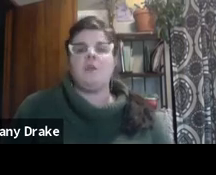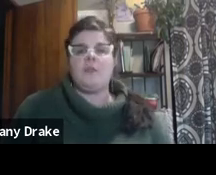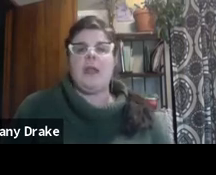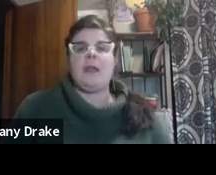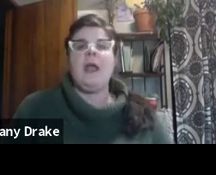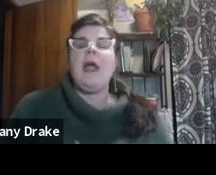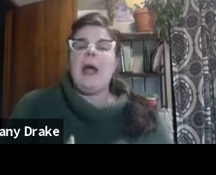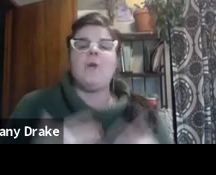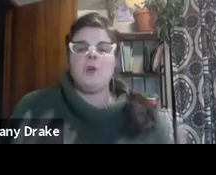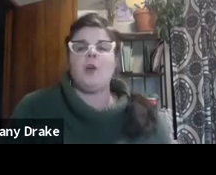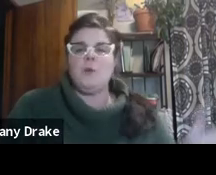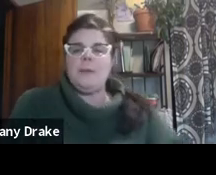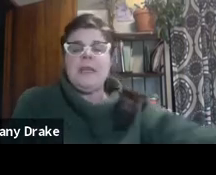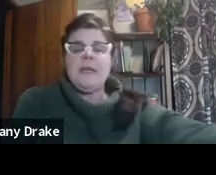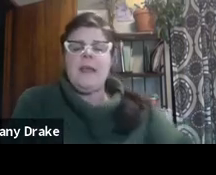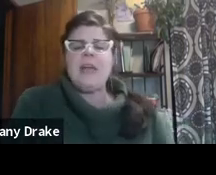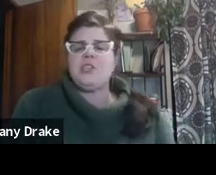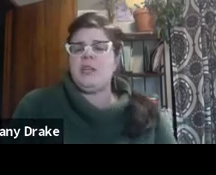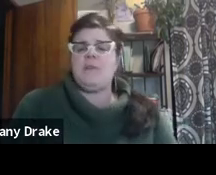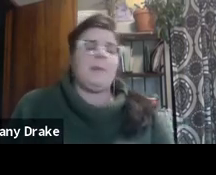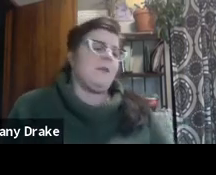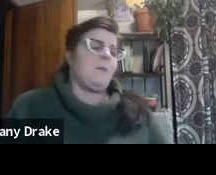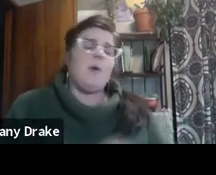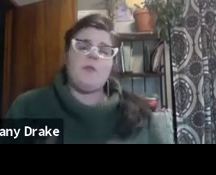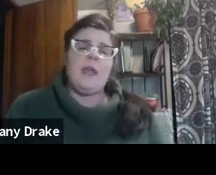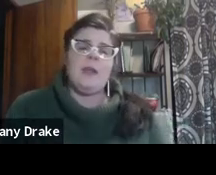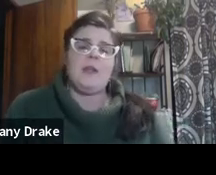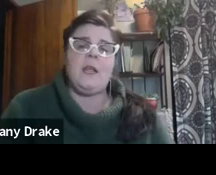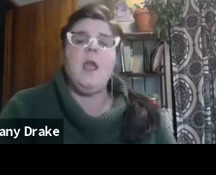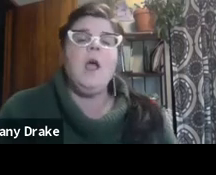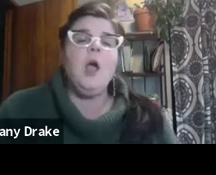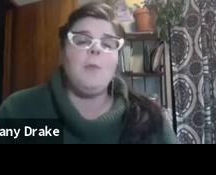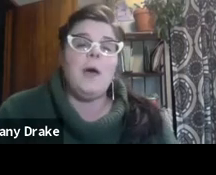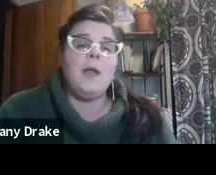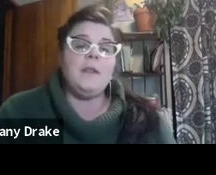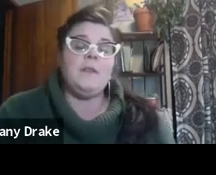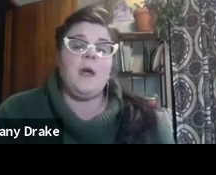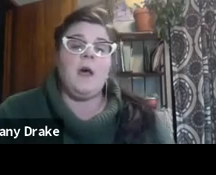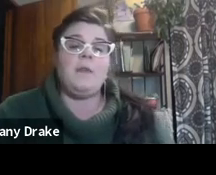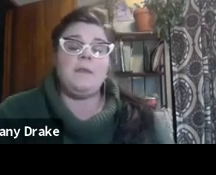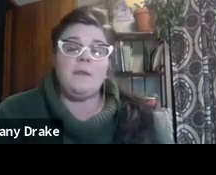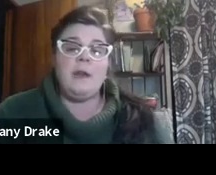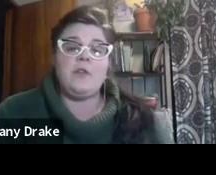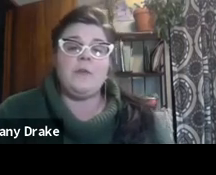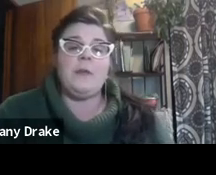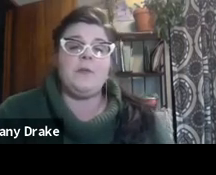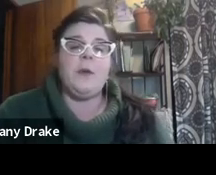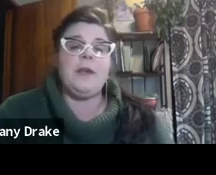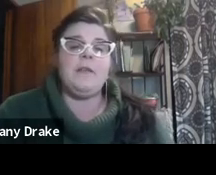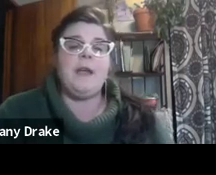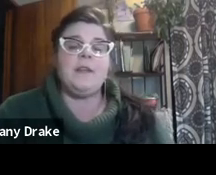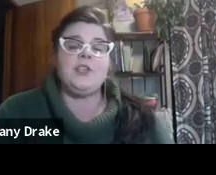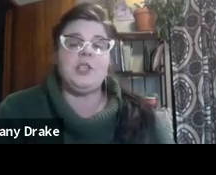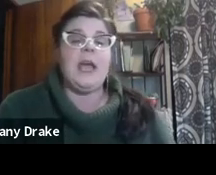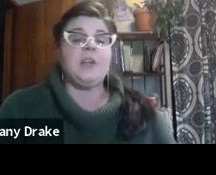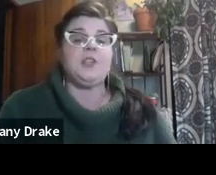not understand how her daughter would be into that. She had never been exposed to anything But this this teenager was able to